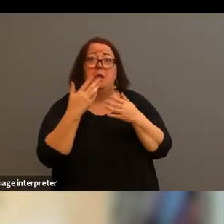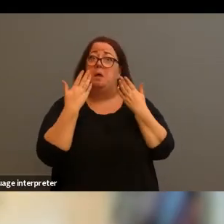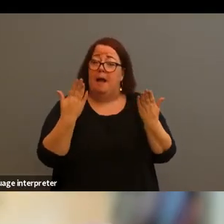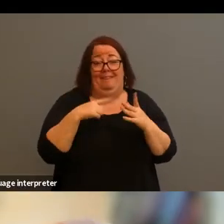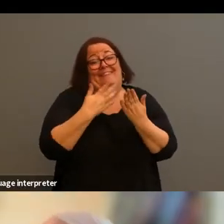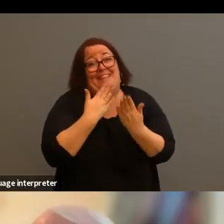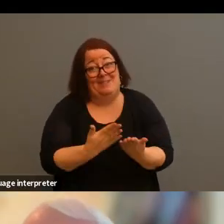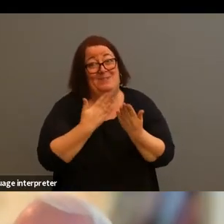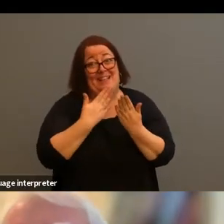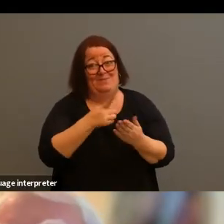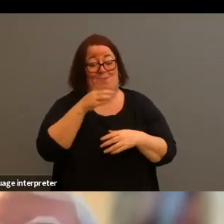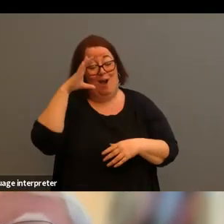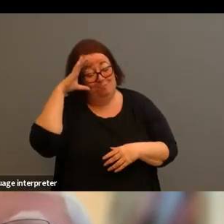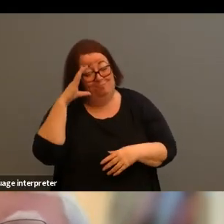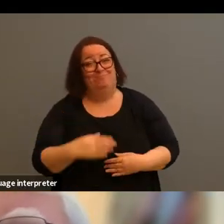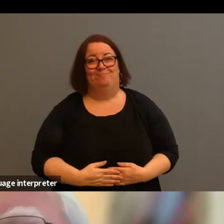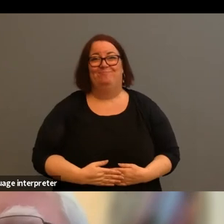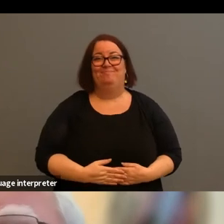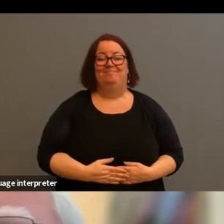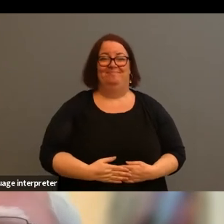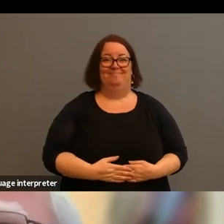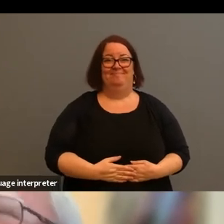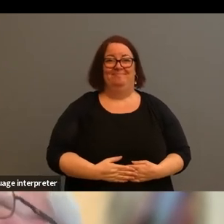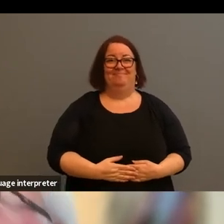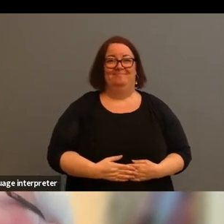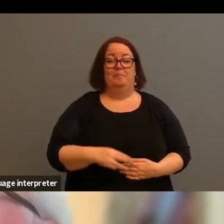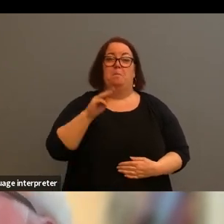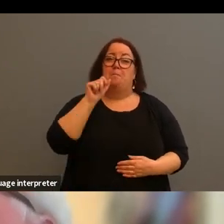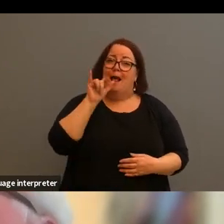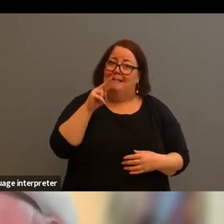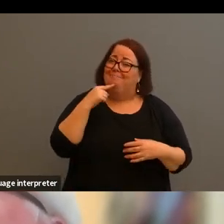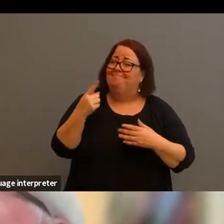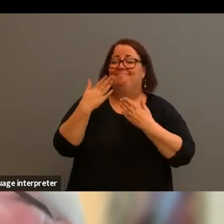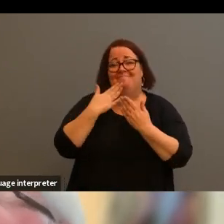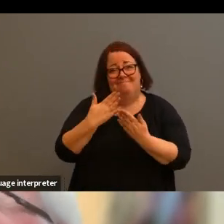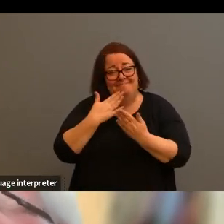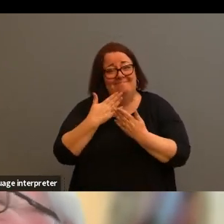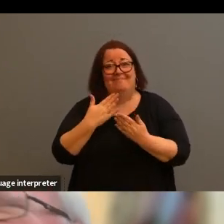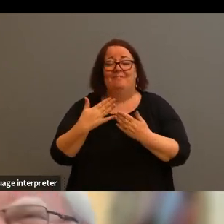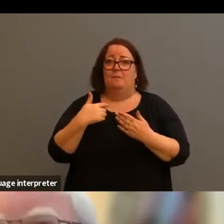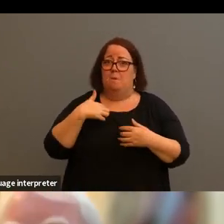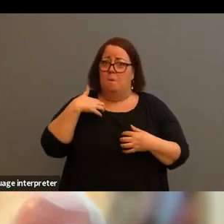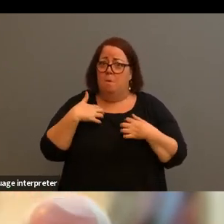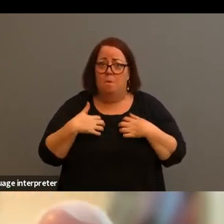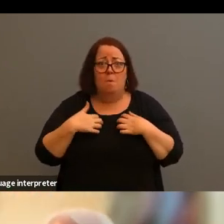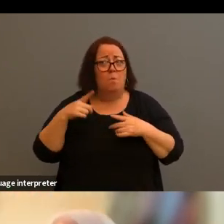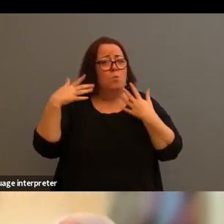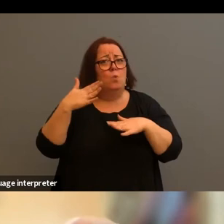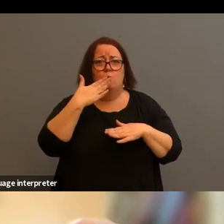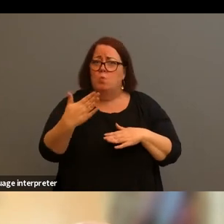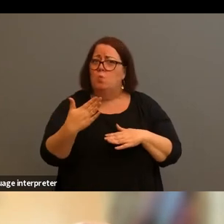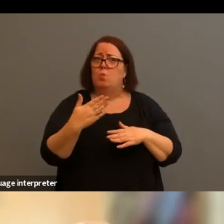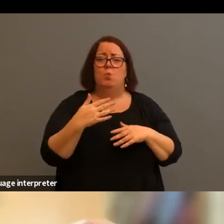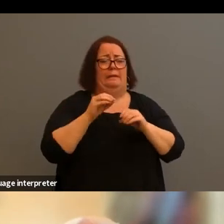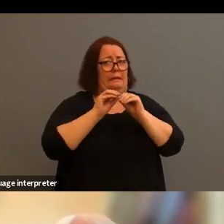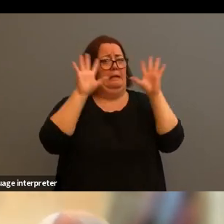much, Mrs. Pereira. I think you're really pointing out the most important thing on the work